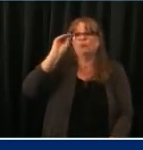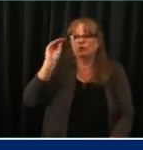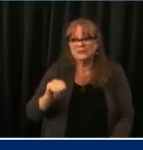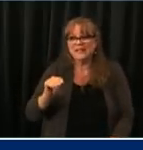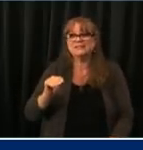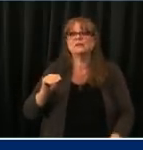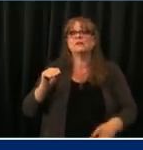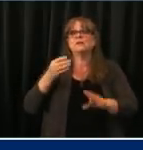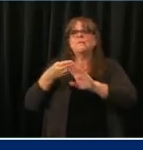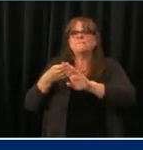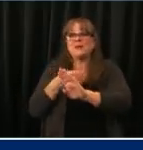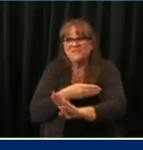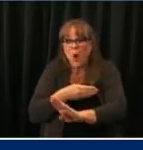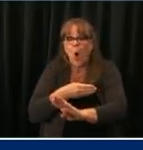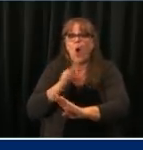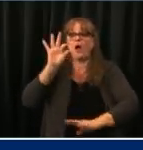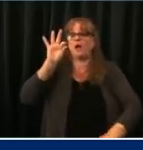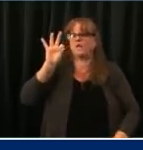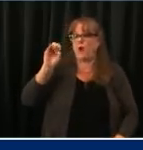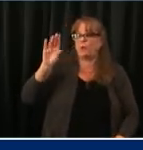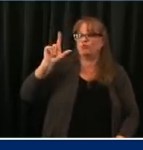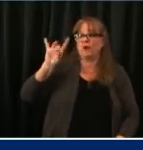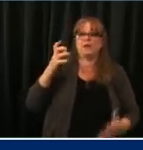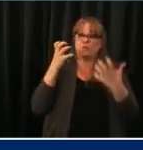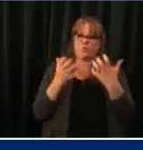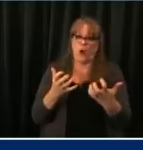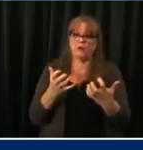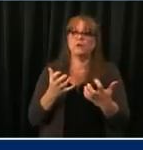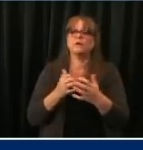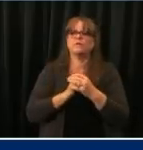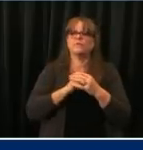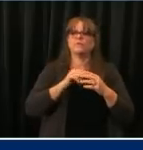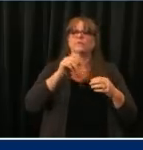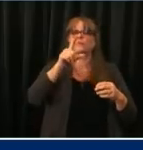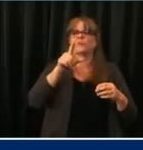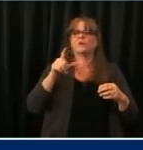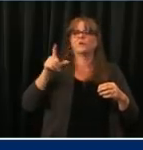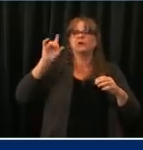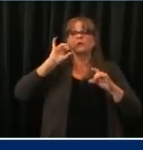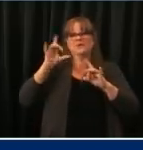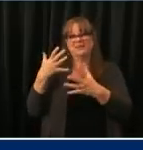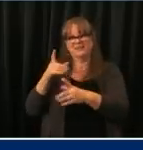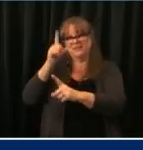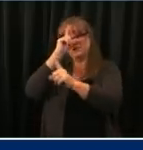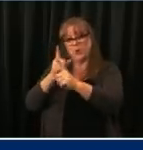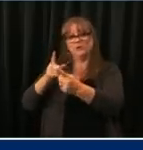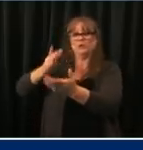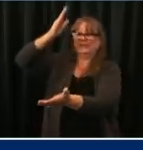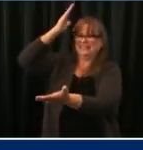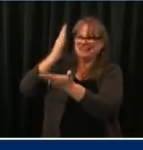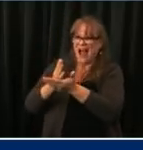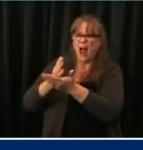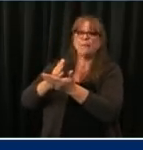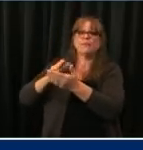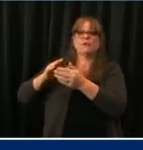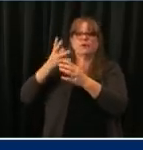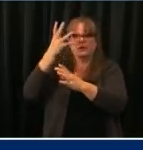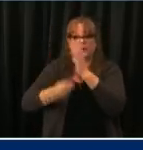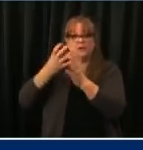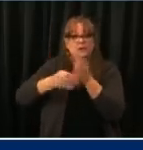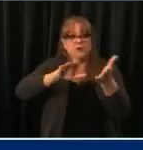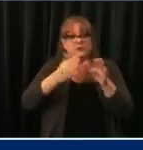28th, ending the crisis phase of the pandemic, reducing deaths by 75%, reducing hospitalizations by more than